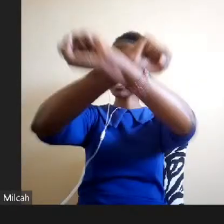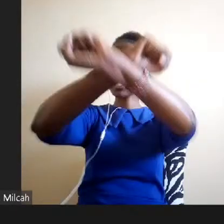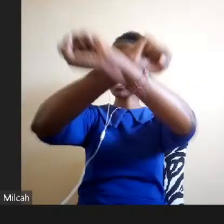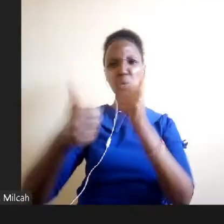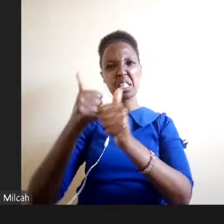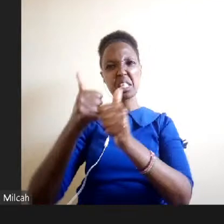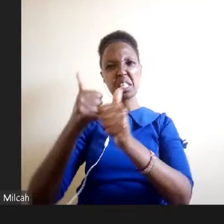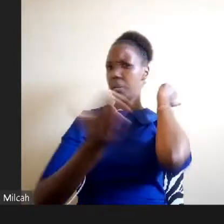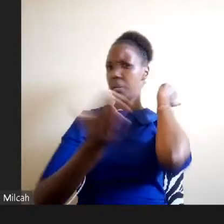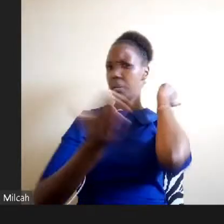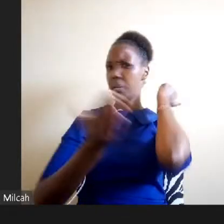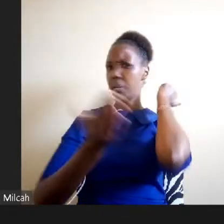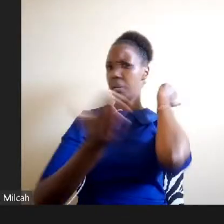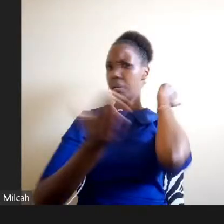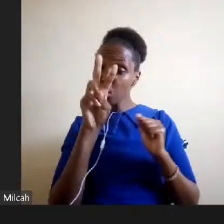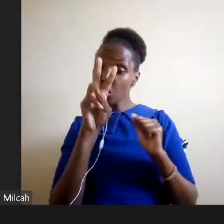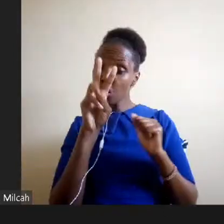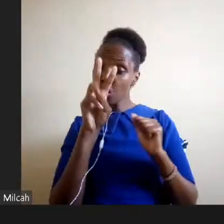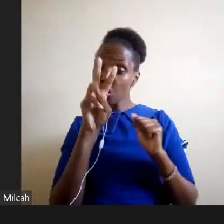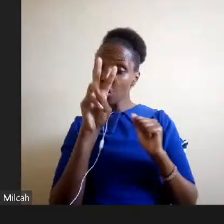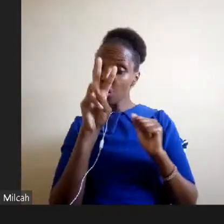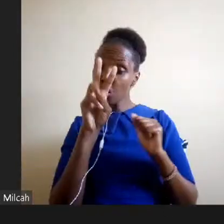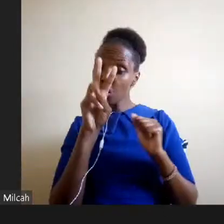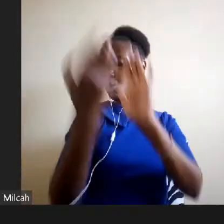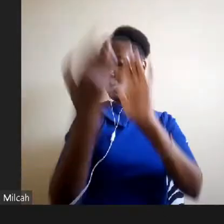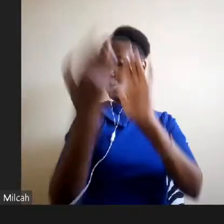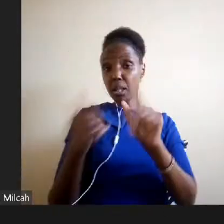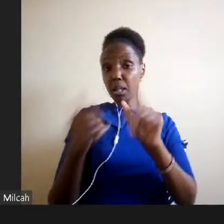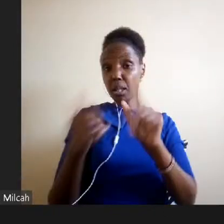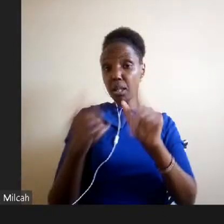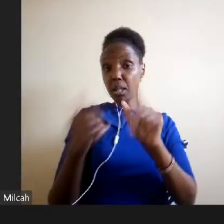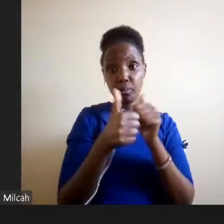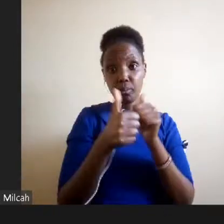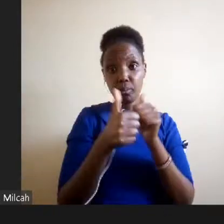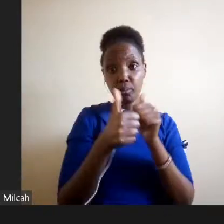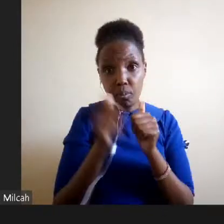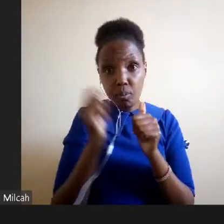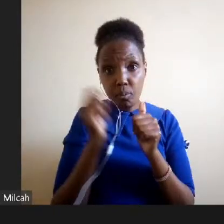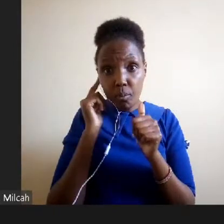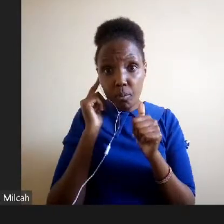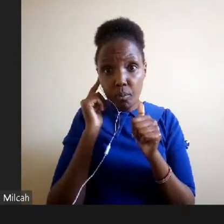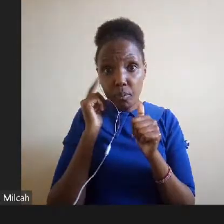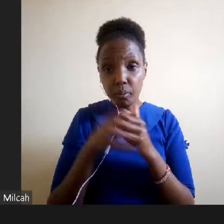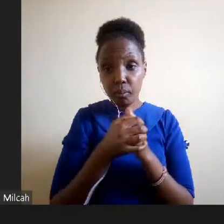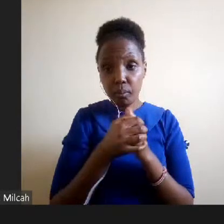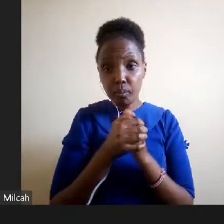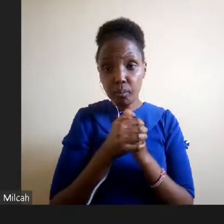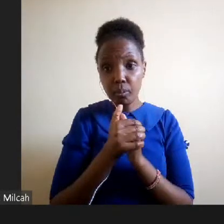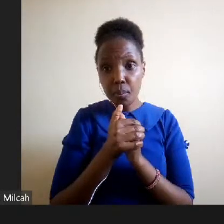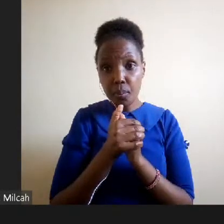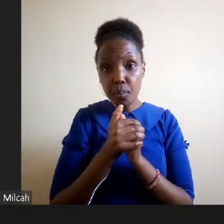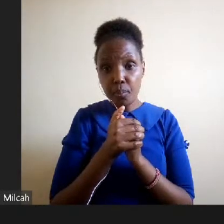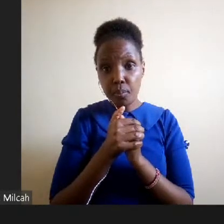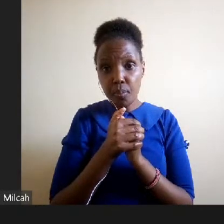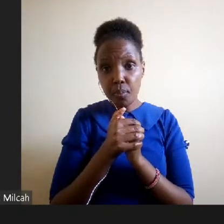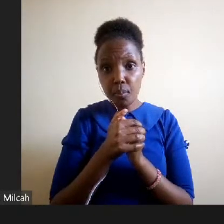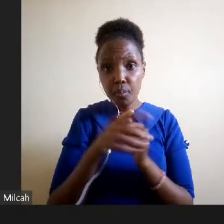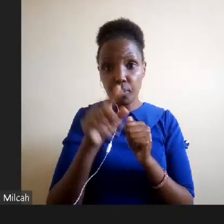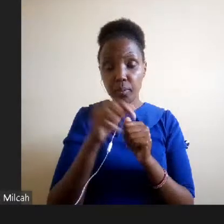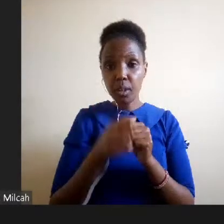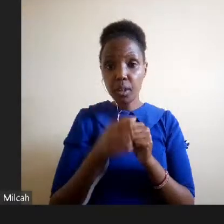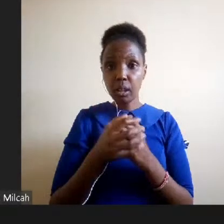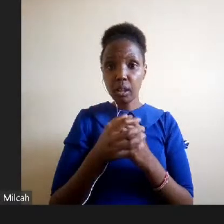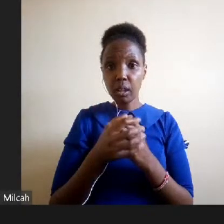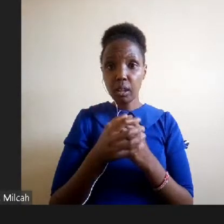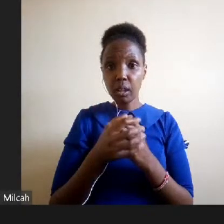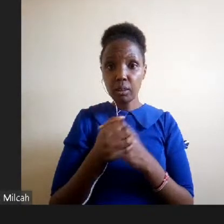to be able to show our children to know if they're going to secure sites, this is how the URL should look like. And then if you start getting emails from places that are